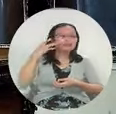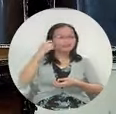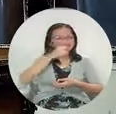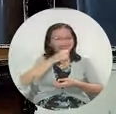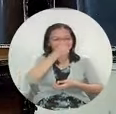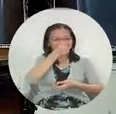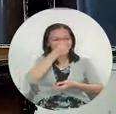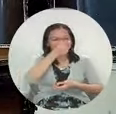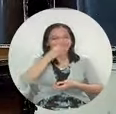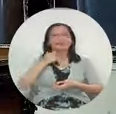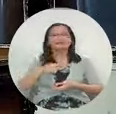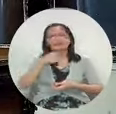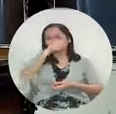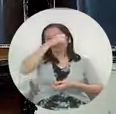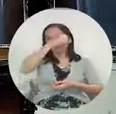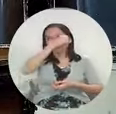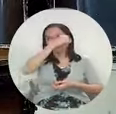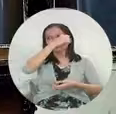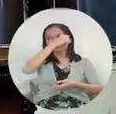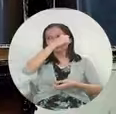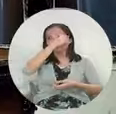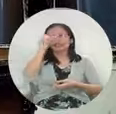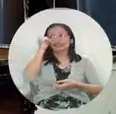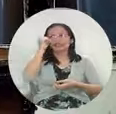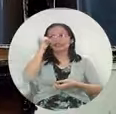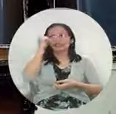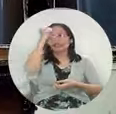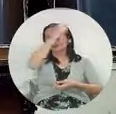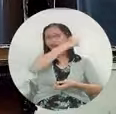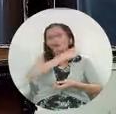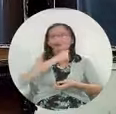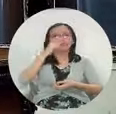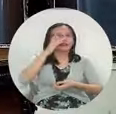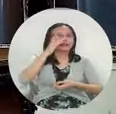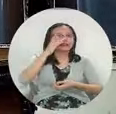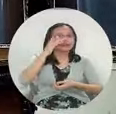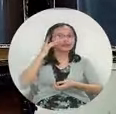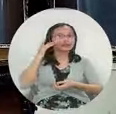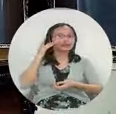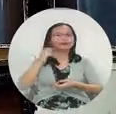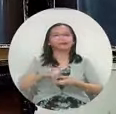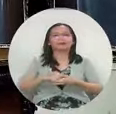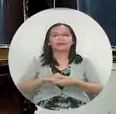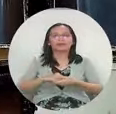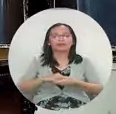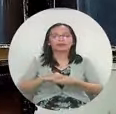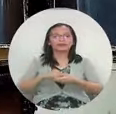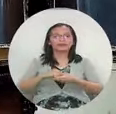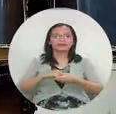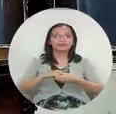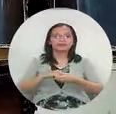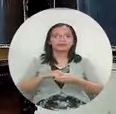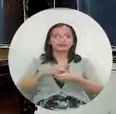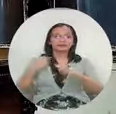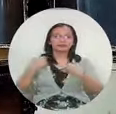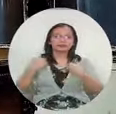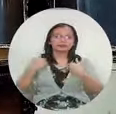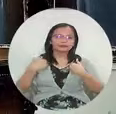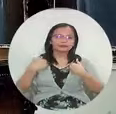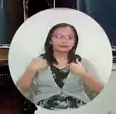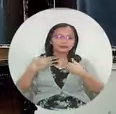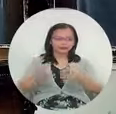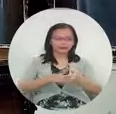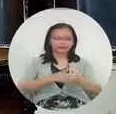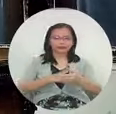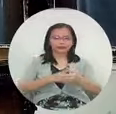musician in New York. Albert Schweitzer, doctor of medicine, musician,